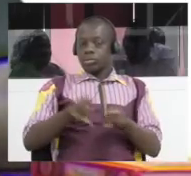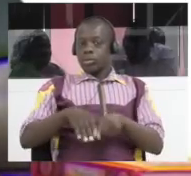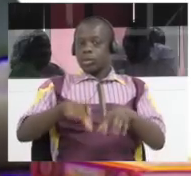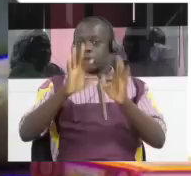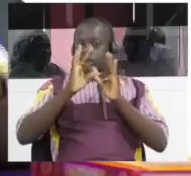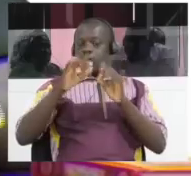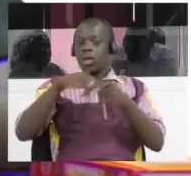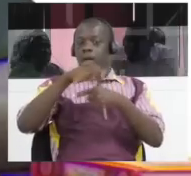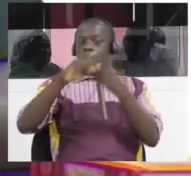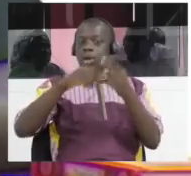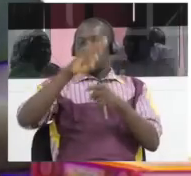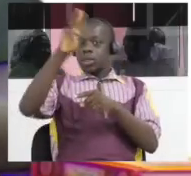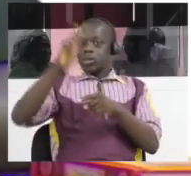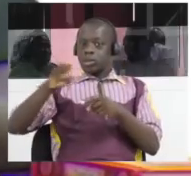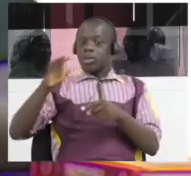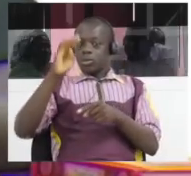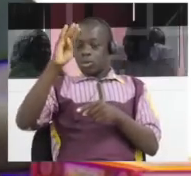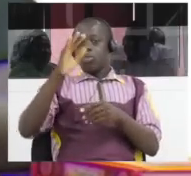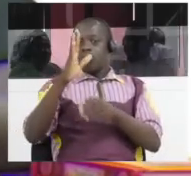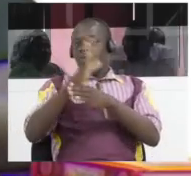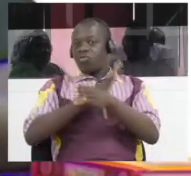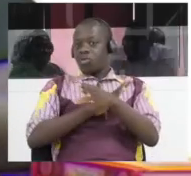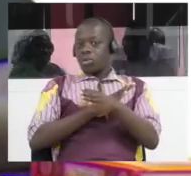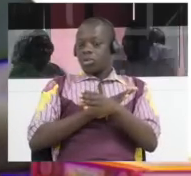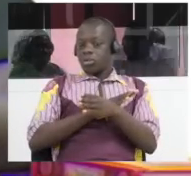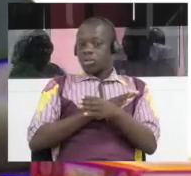they didn't take it up as a national call then